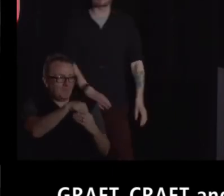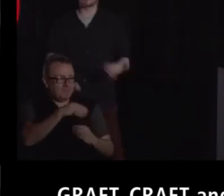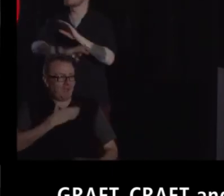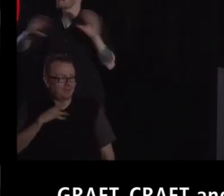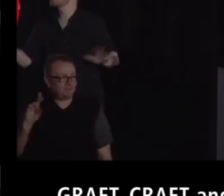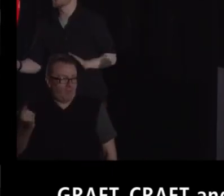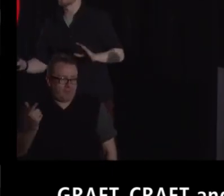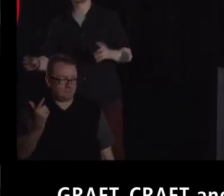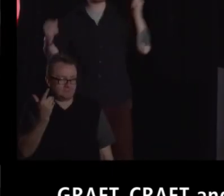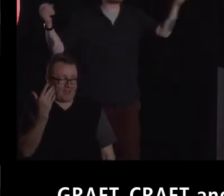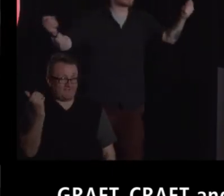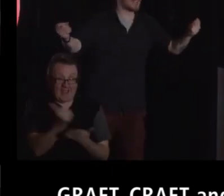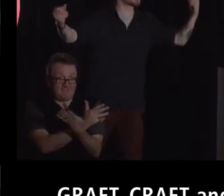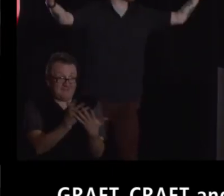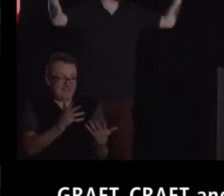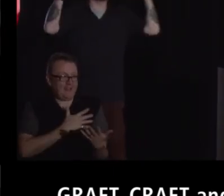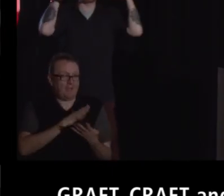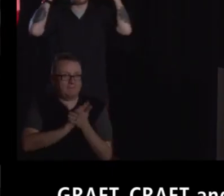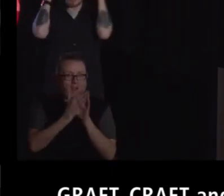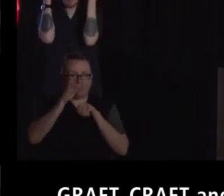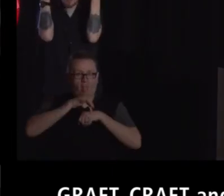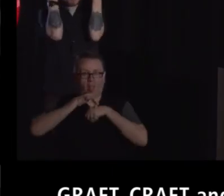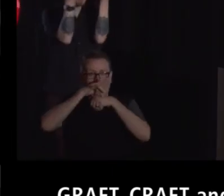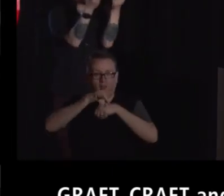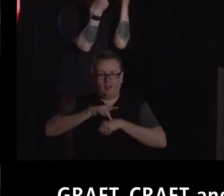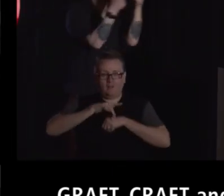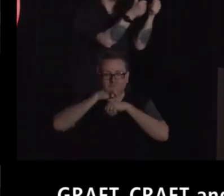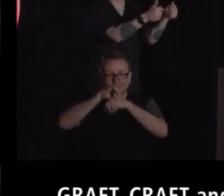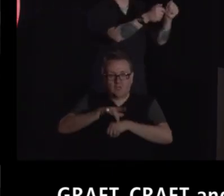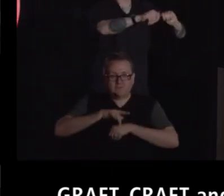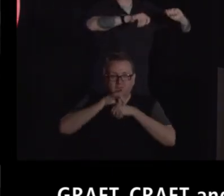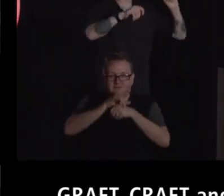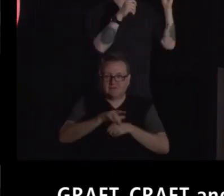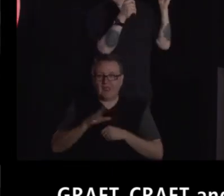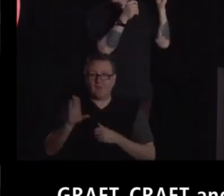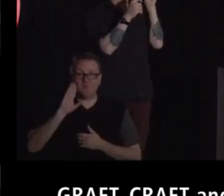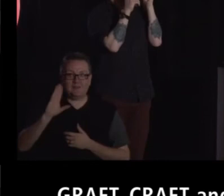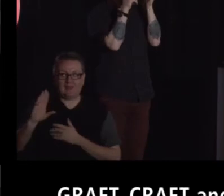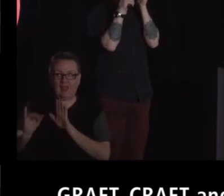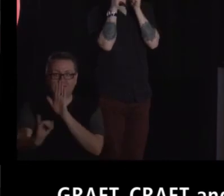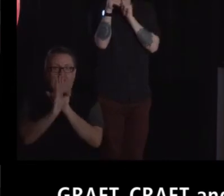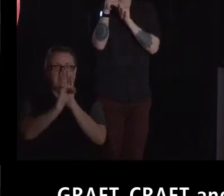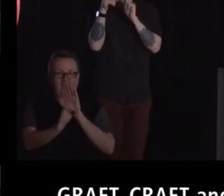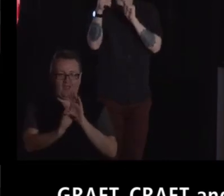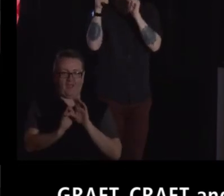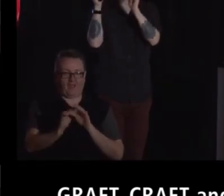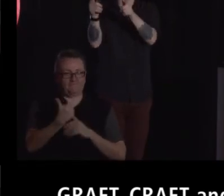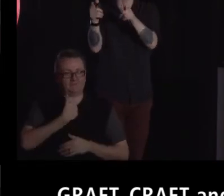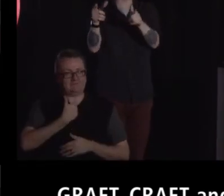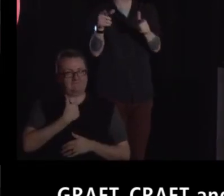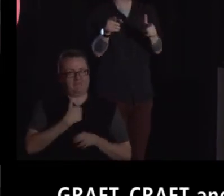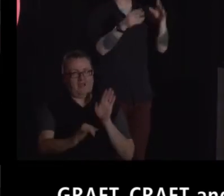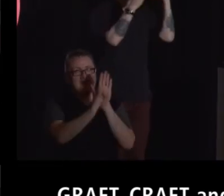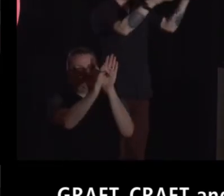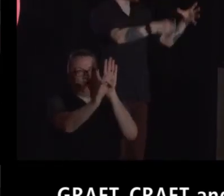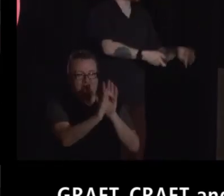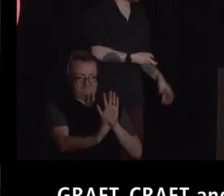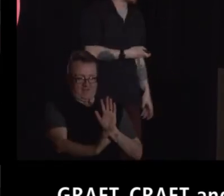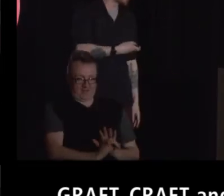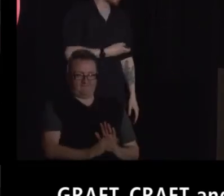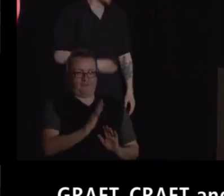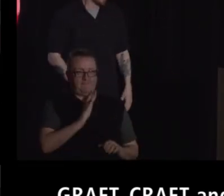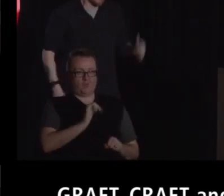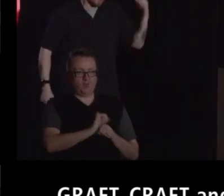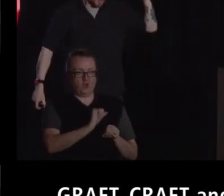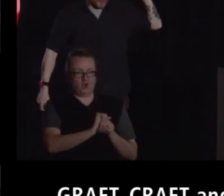it's just like, just use it for everything. Just get obsessed and have those thumbprints. It's like having those visible thumbprints of you as a human being in